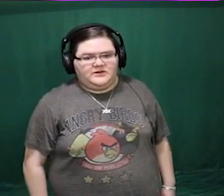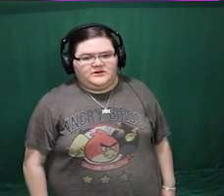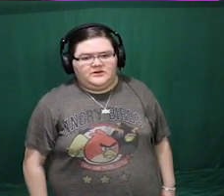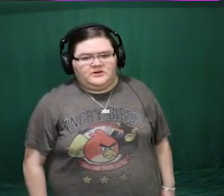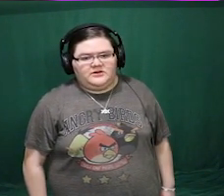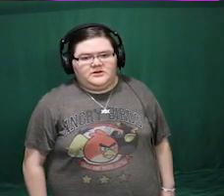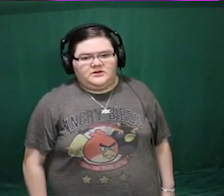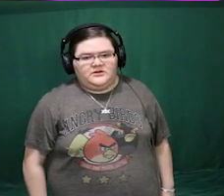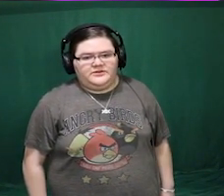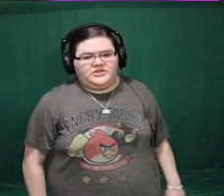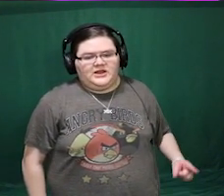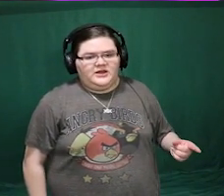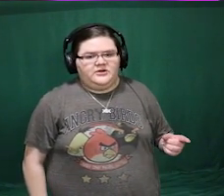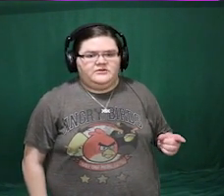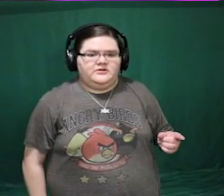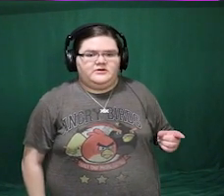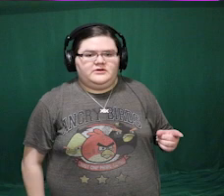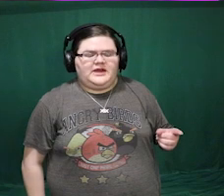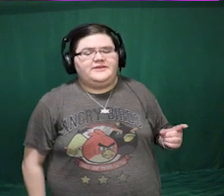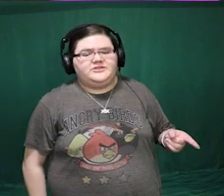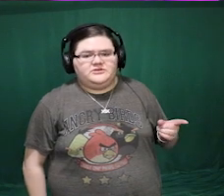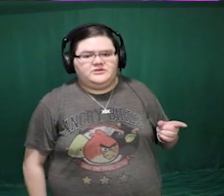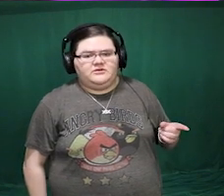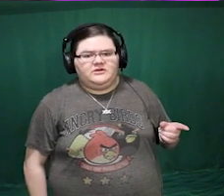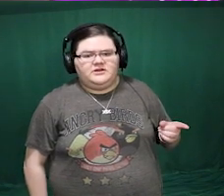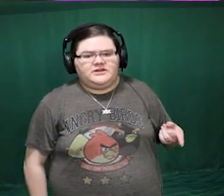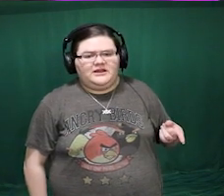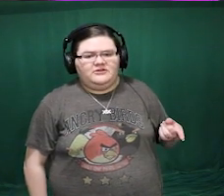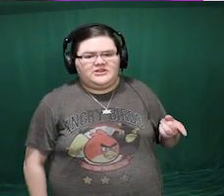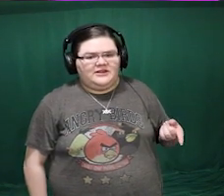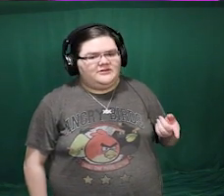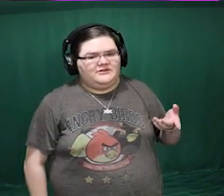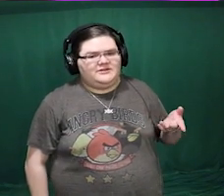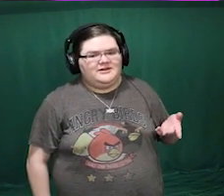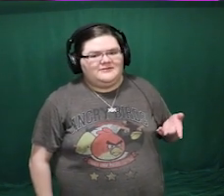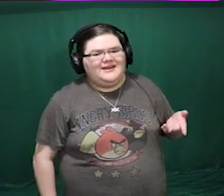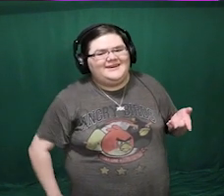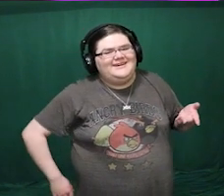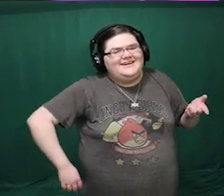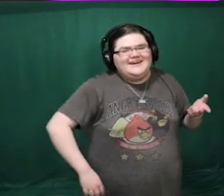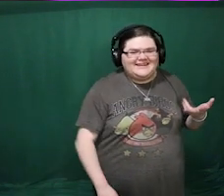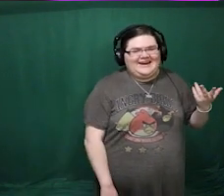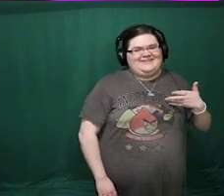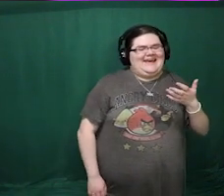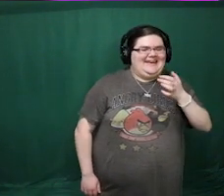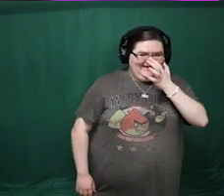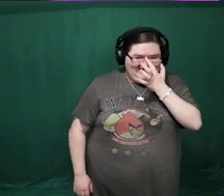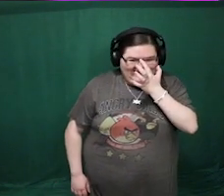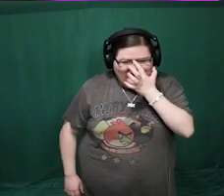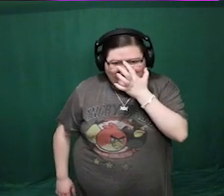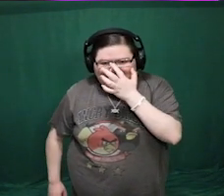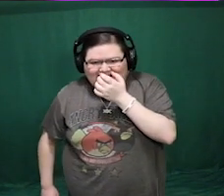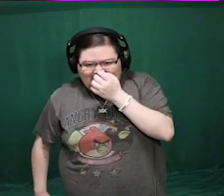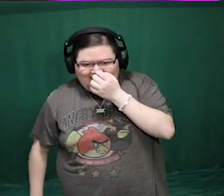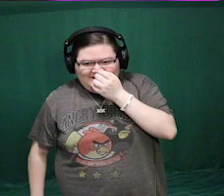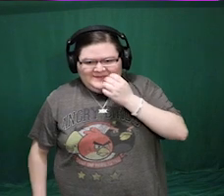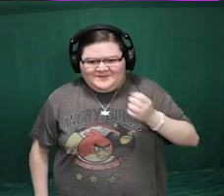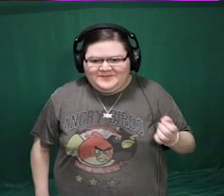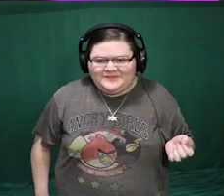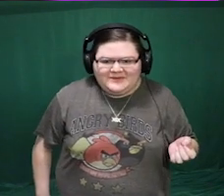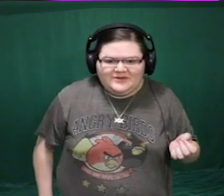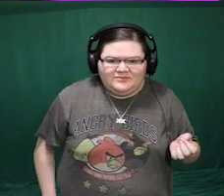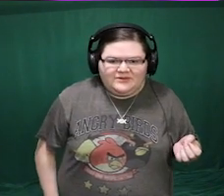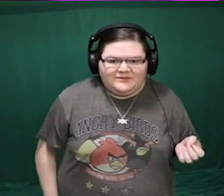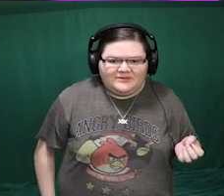Let's see here. The cello, or yeah, the. No. Cello, cello, no, it's no, right. No, yeah, no, okay. No, you've had a